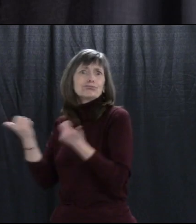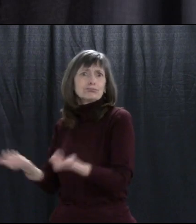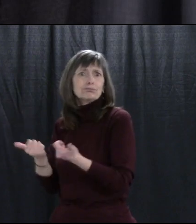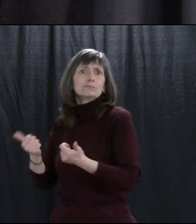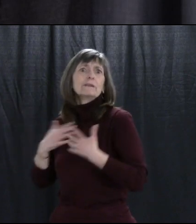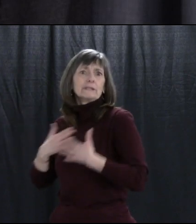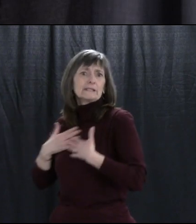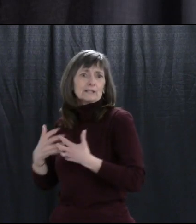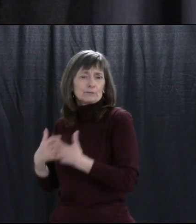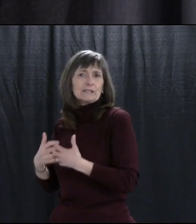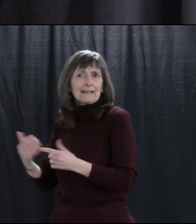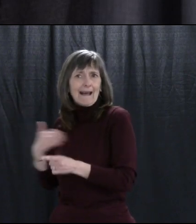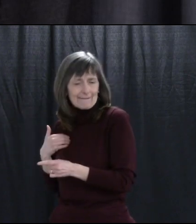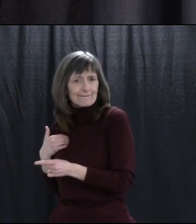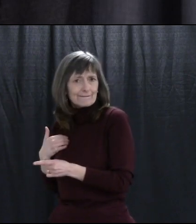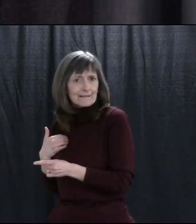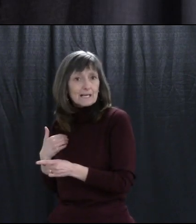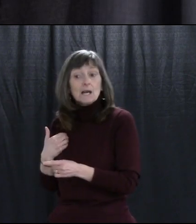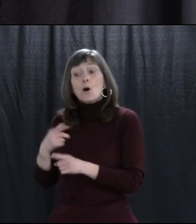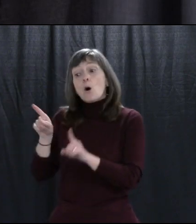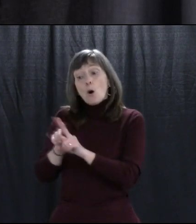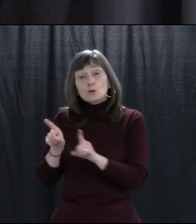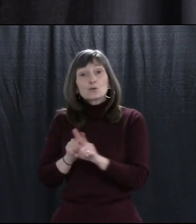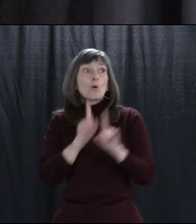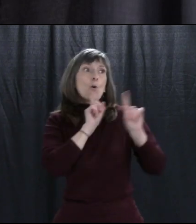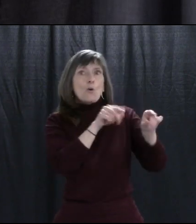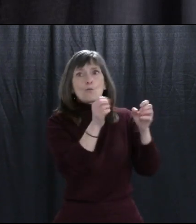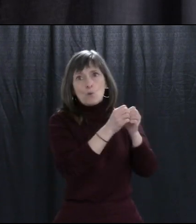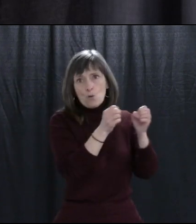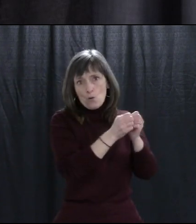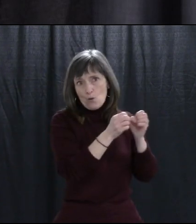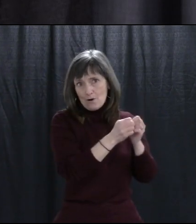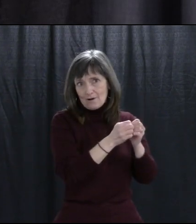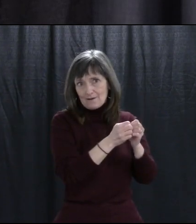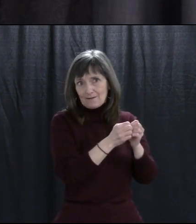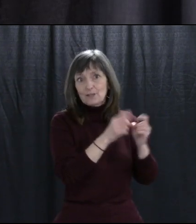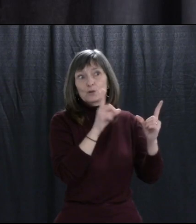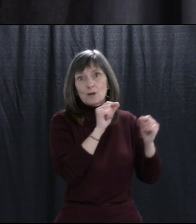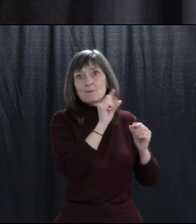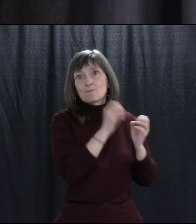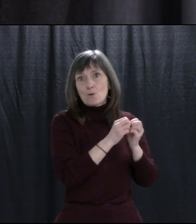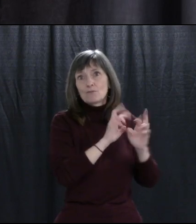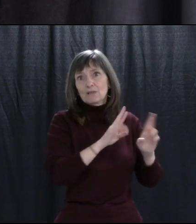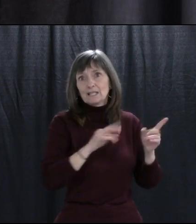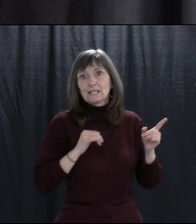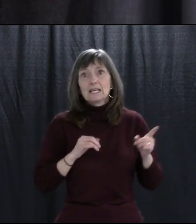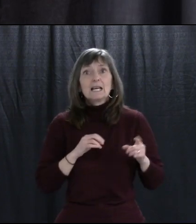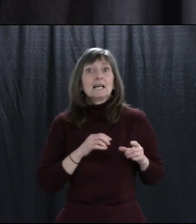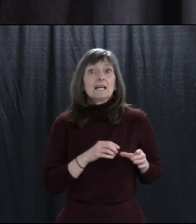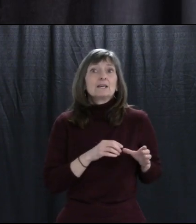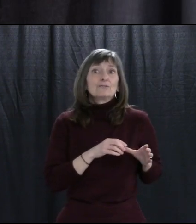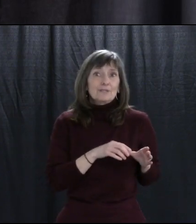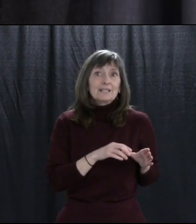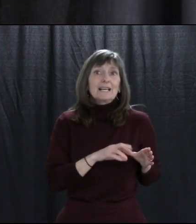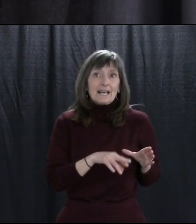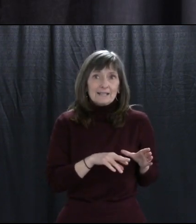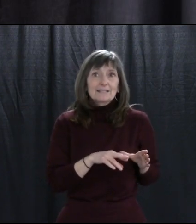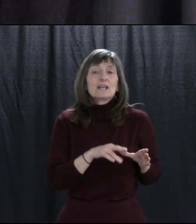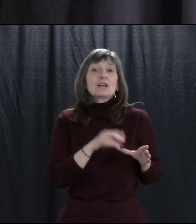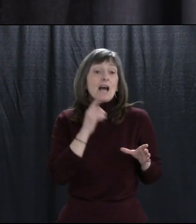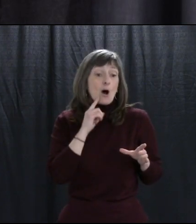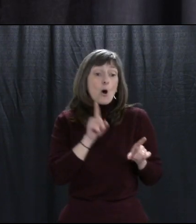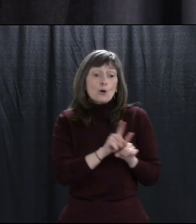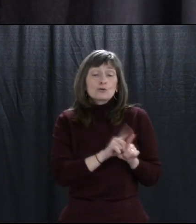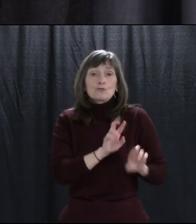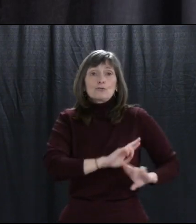beds should that need arise. But per capita, in terms of ICU beds and ventilators, we're better off than some